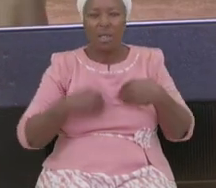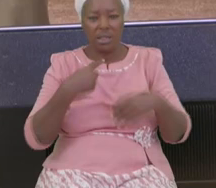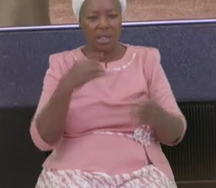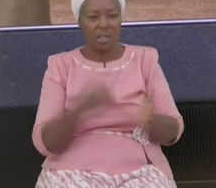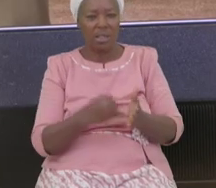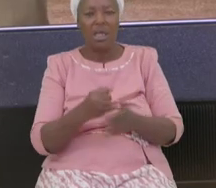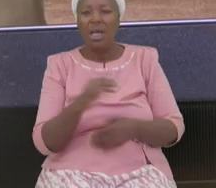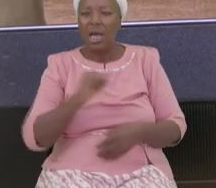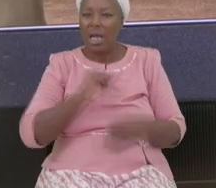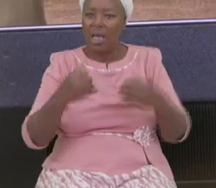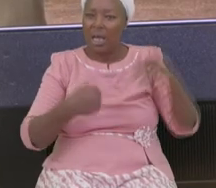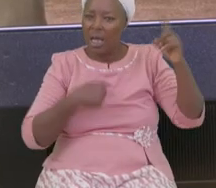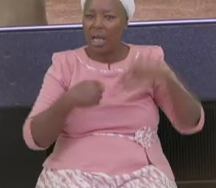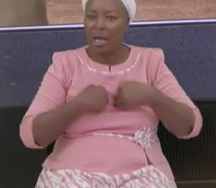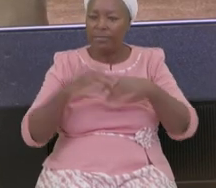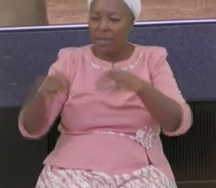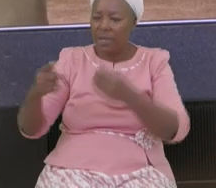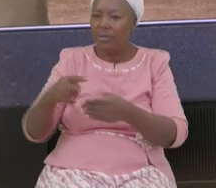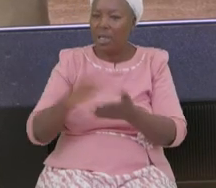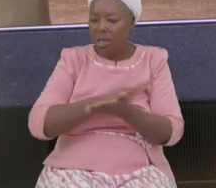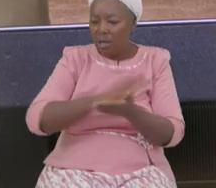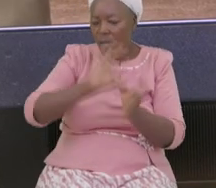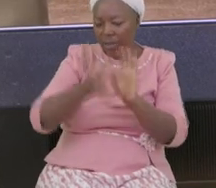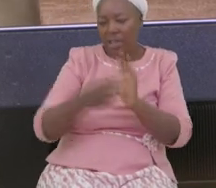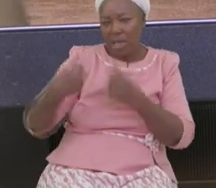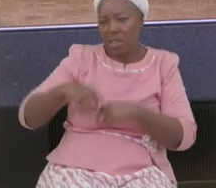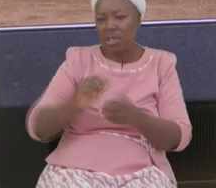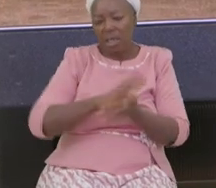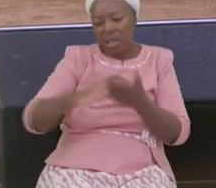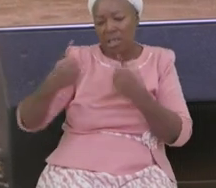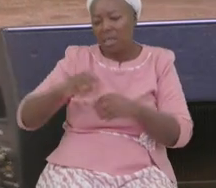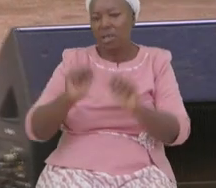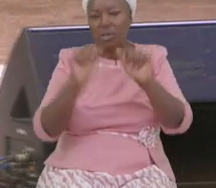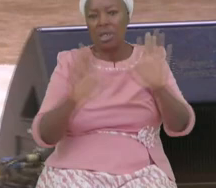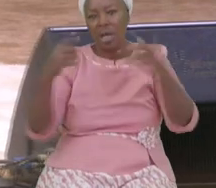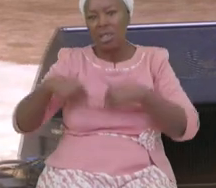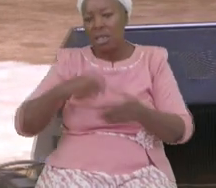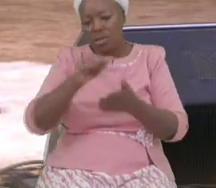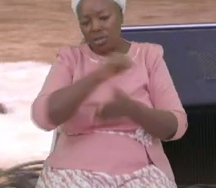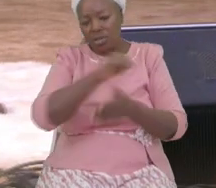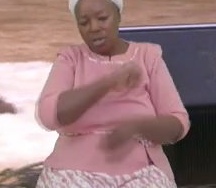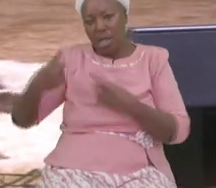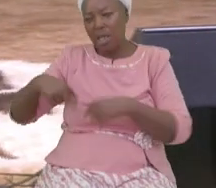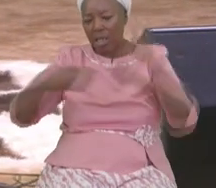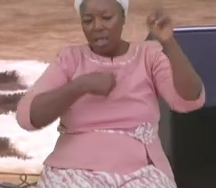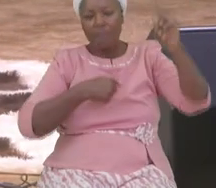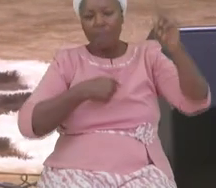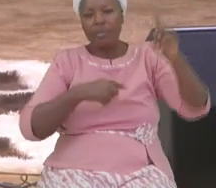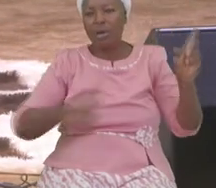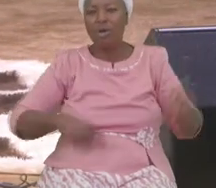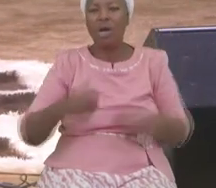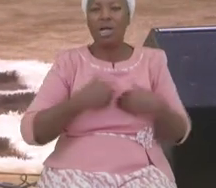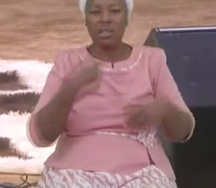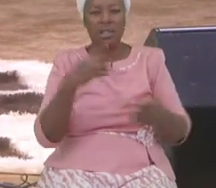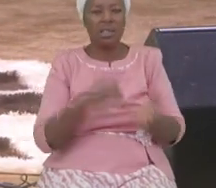I'll give a converted heart, a cleansed heart, a consecrated heart, and a circumcised heart. I, the Lord, have